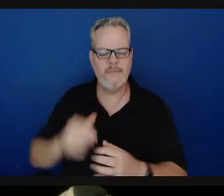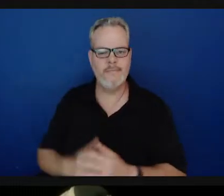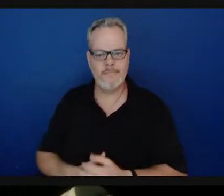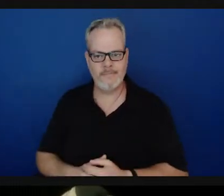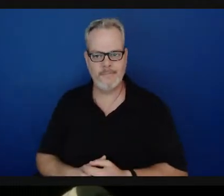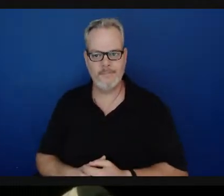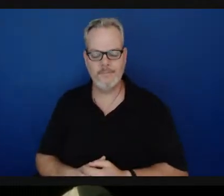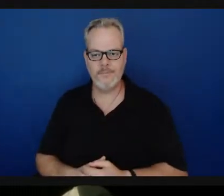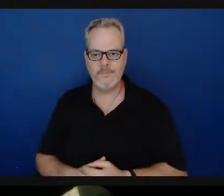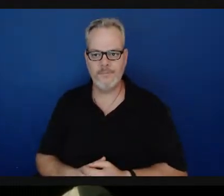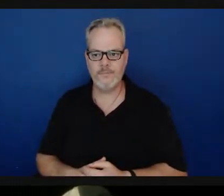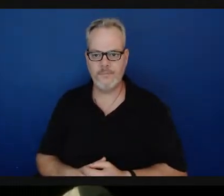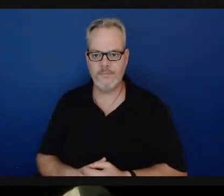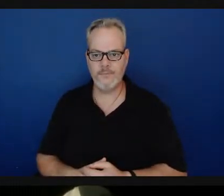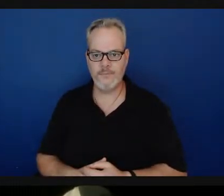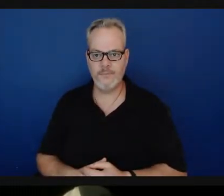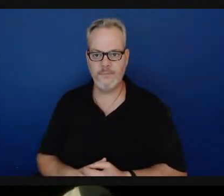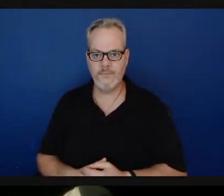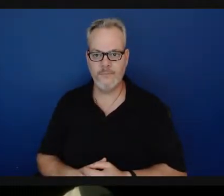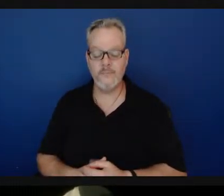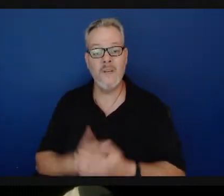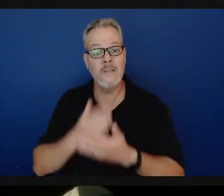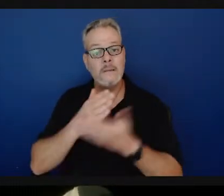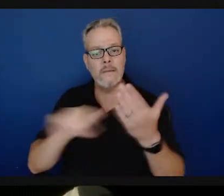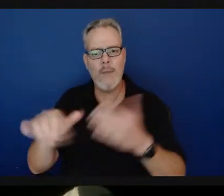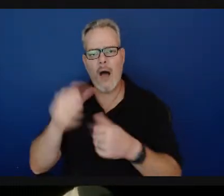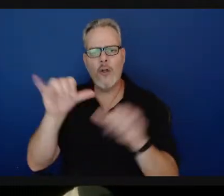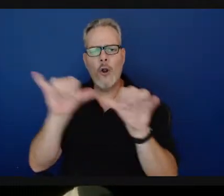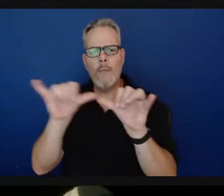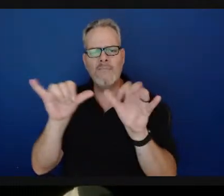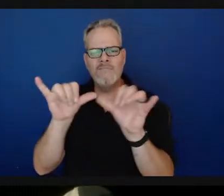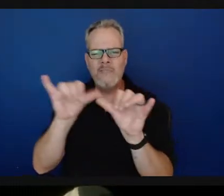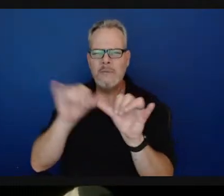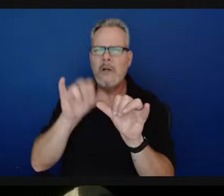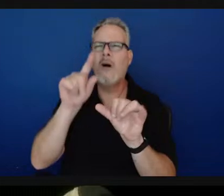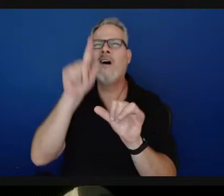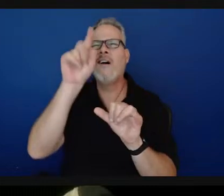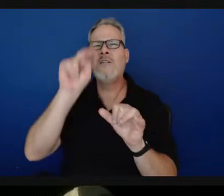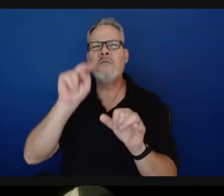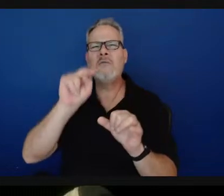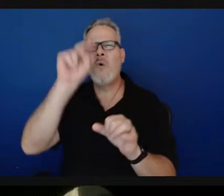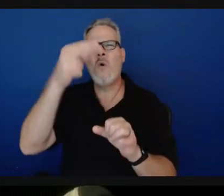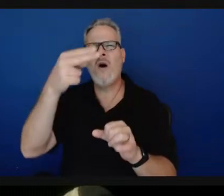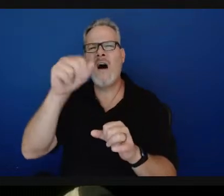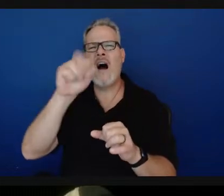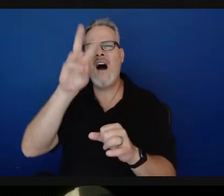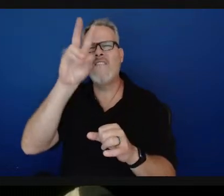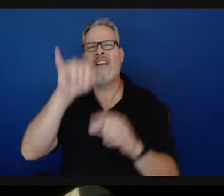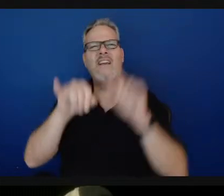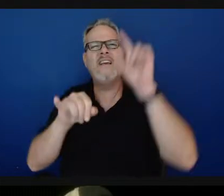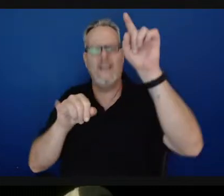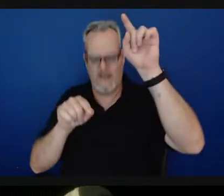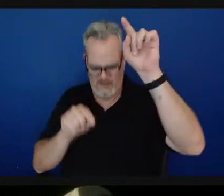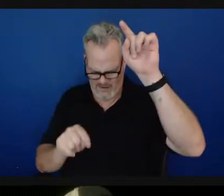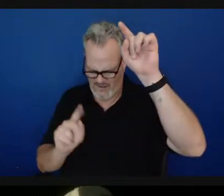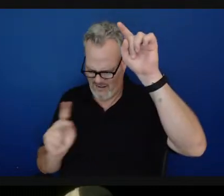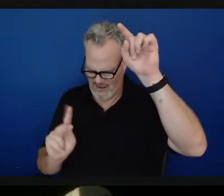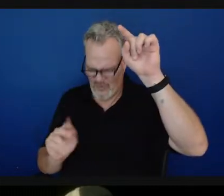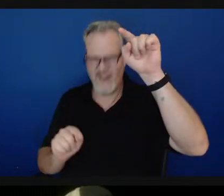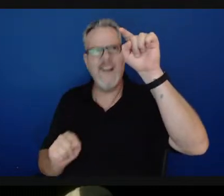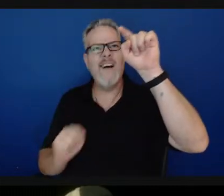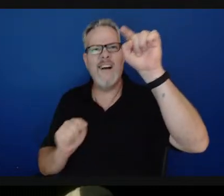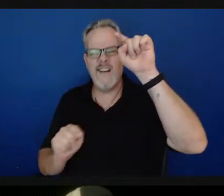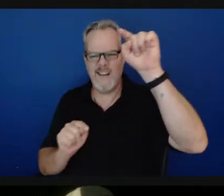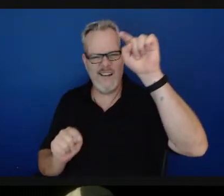So some other these measurements, I'm not sure if anything heavy is going on compared to what Kīlauea, but it does pick up all different kinds of air